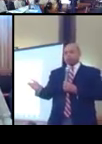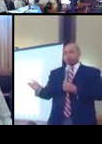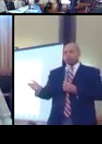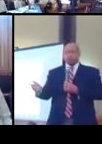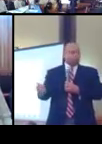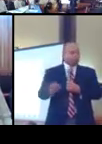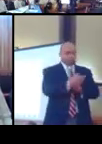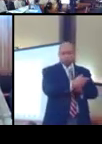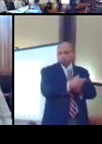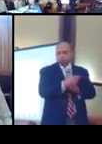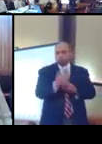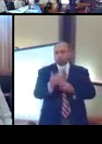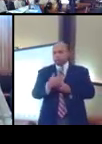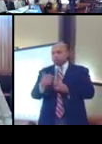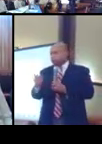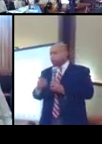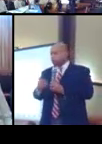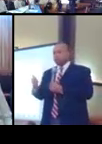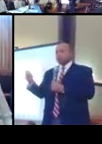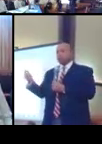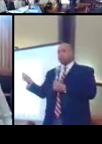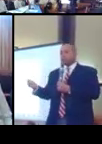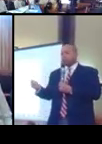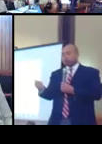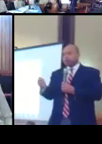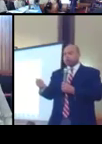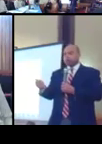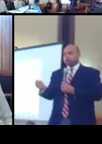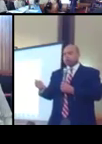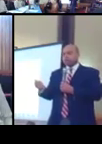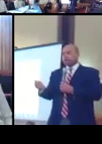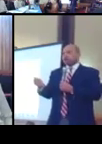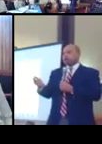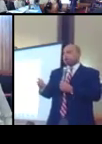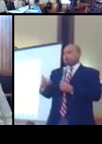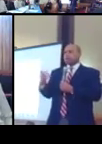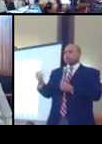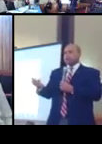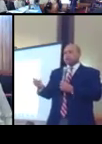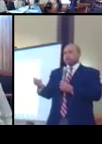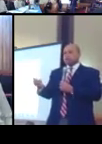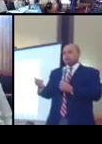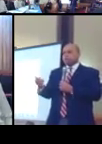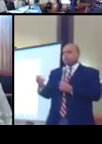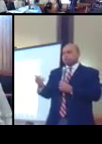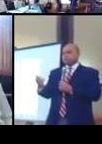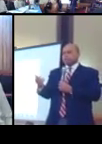build in the community. So there's one of participants there, but we also have others say, okay, what does it